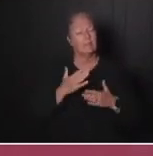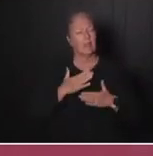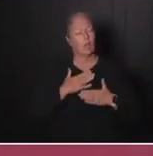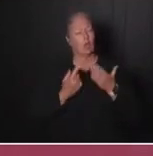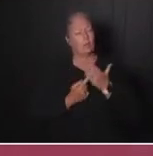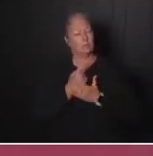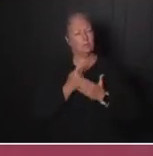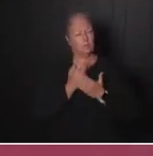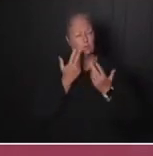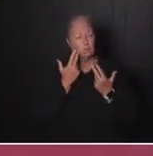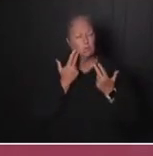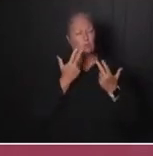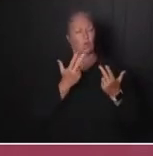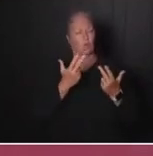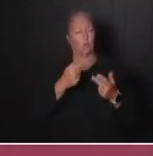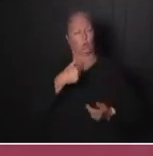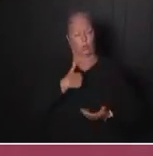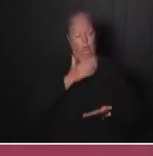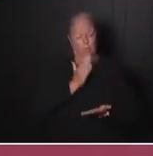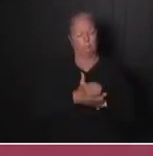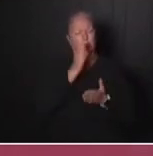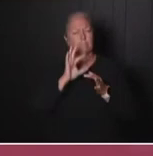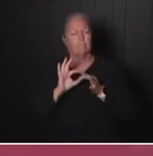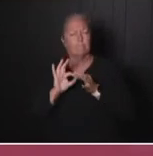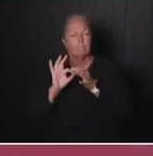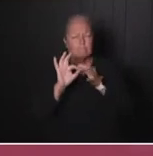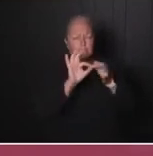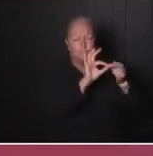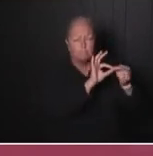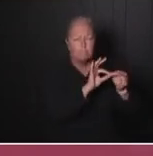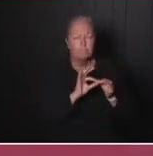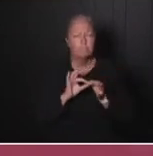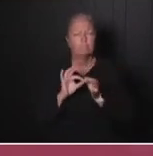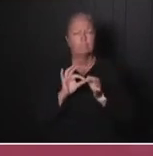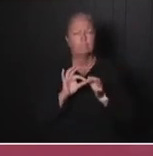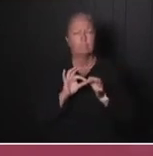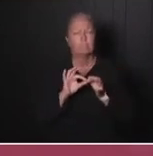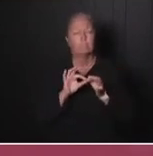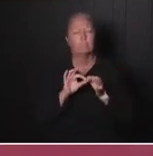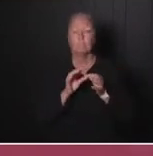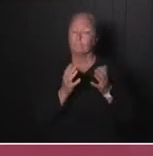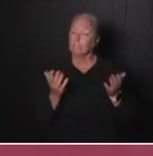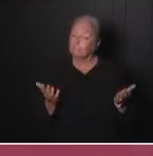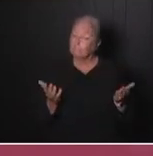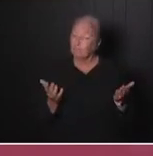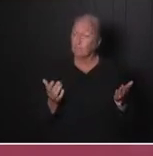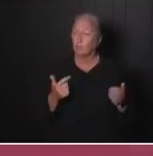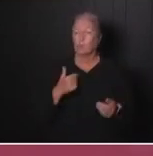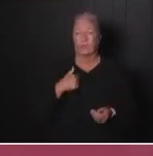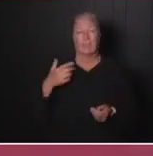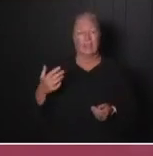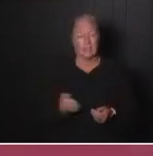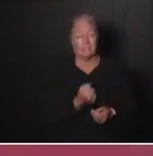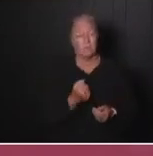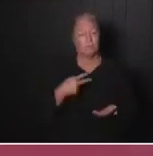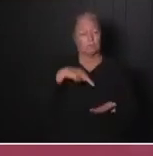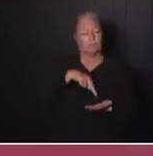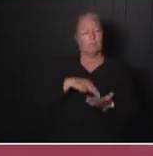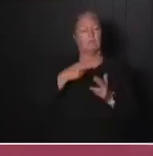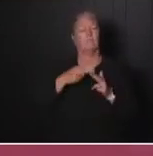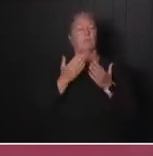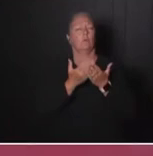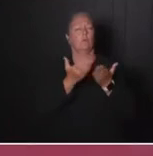unity of purpose once more. It comes at a moment of reckoning for our country. Over the